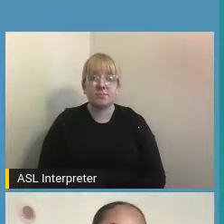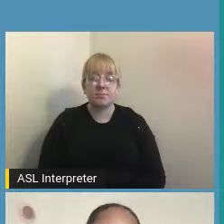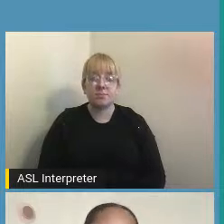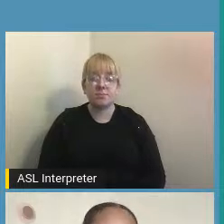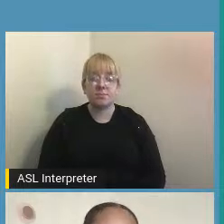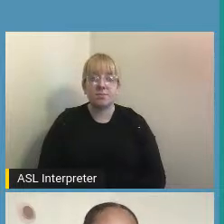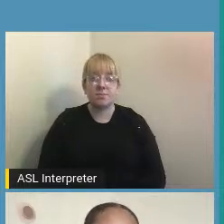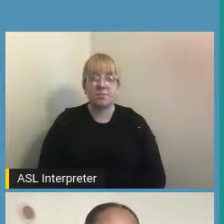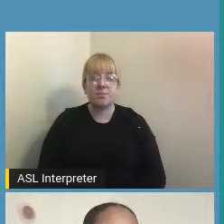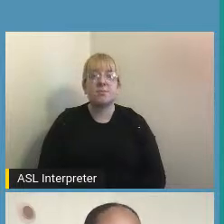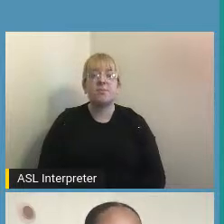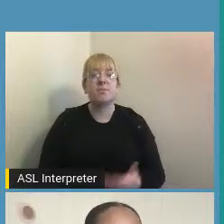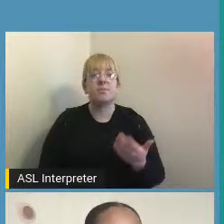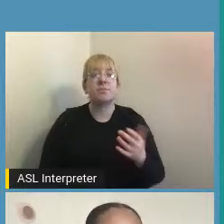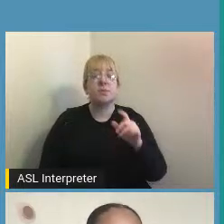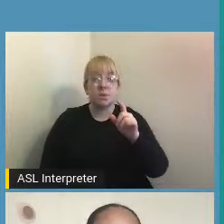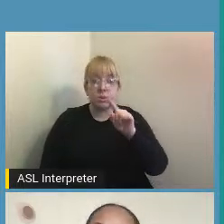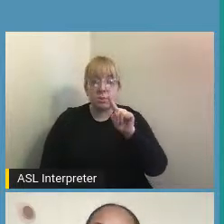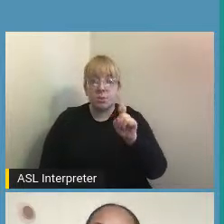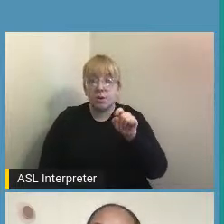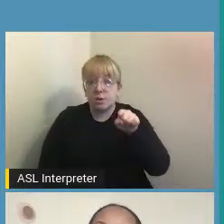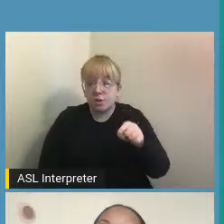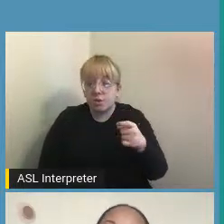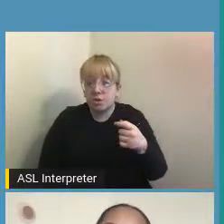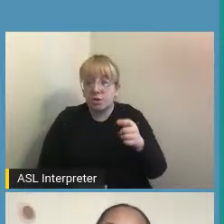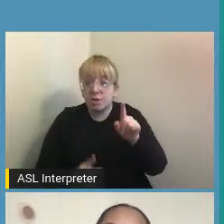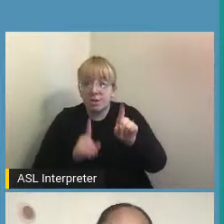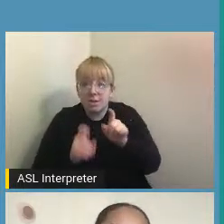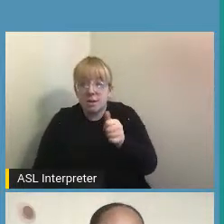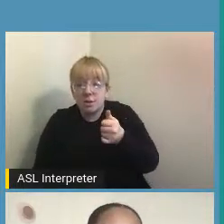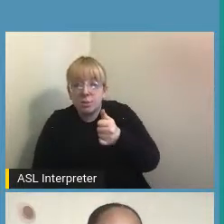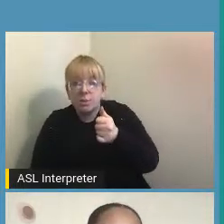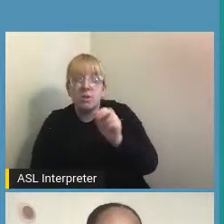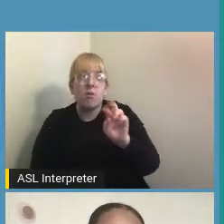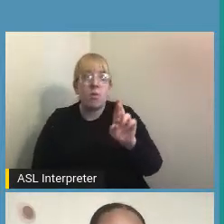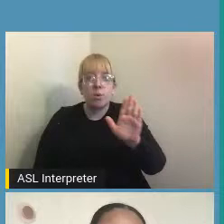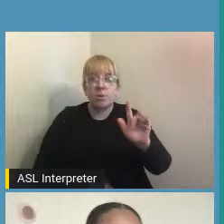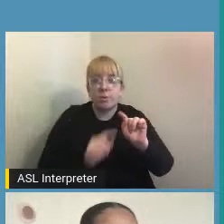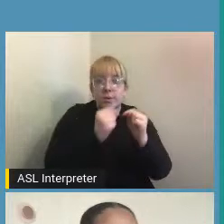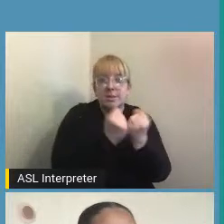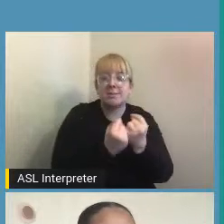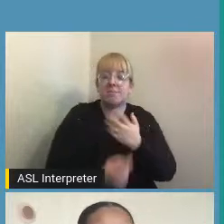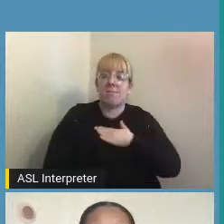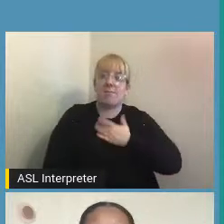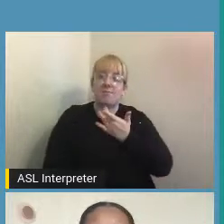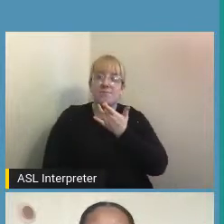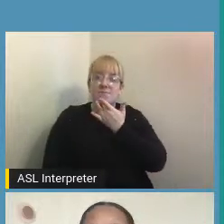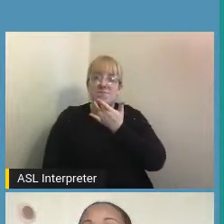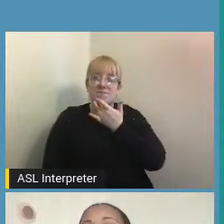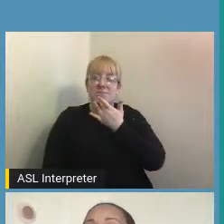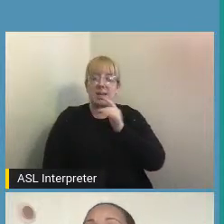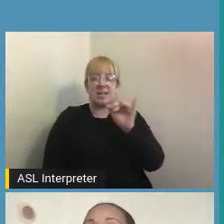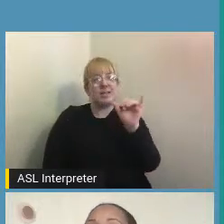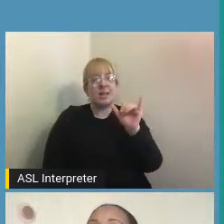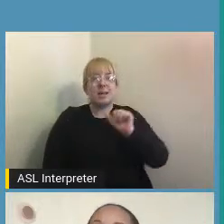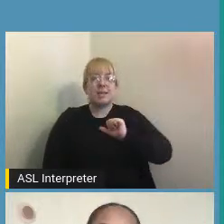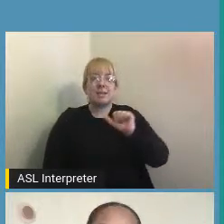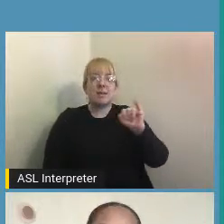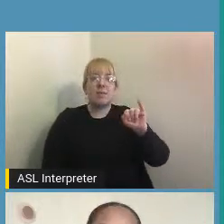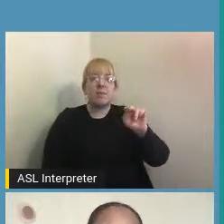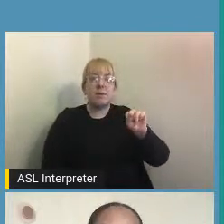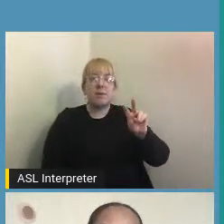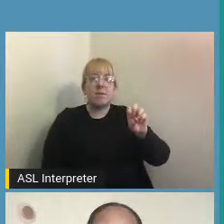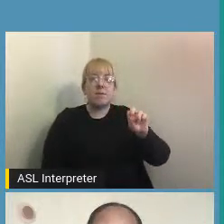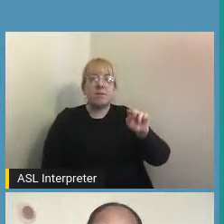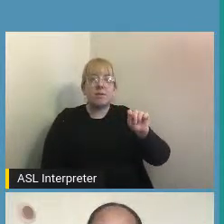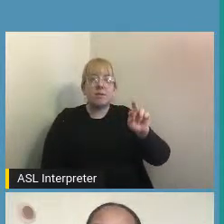And the questions that you should ask yourself or your team, these are my favorite because it's like a self inventory.